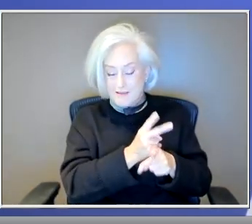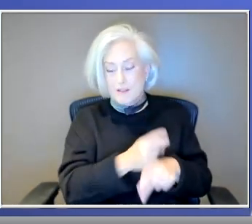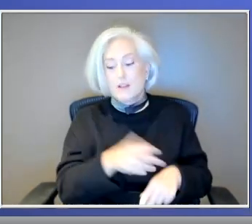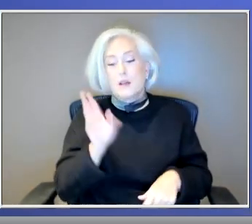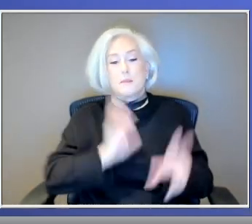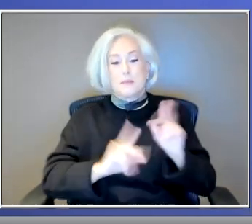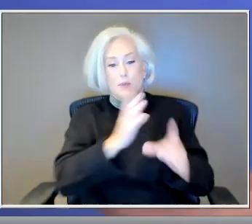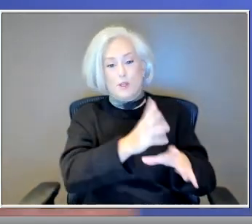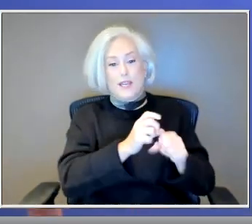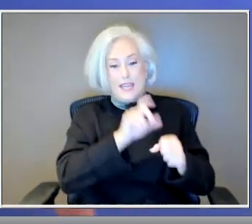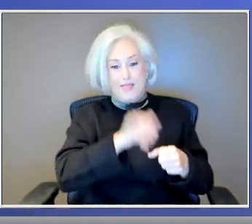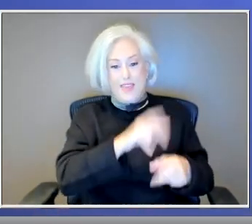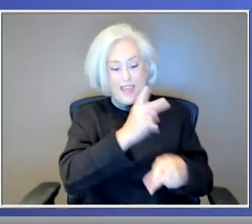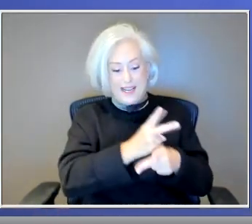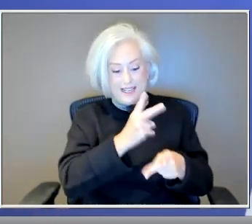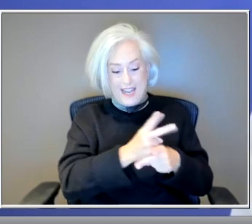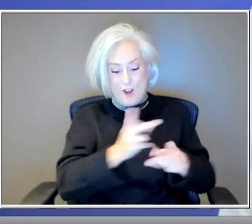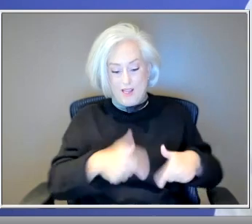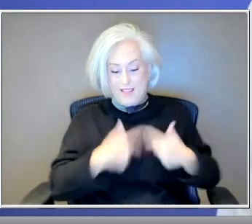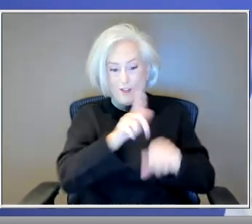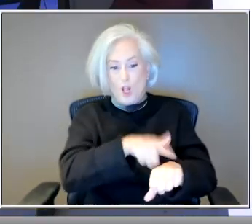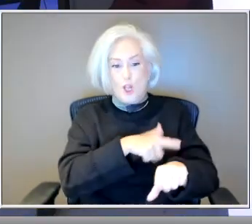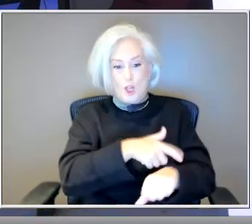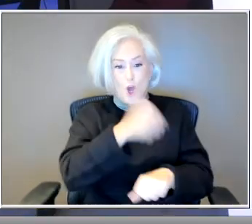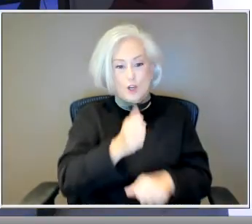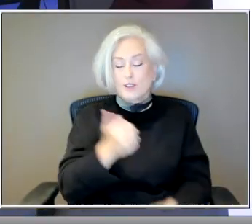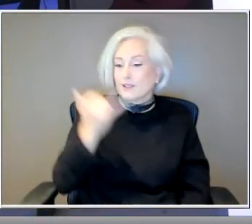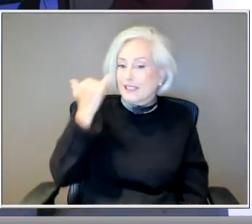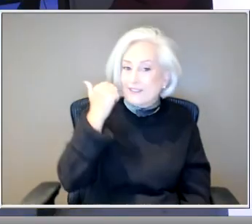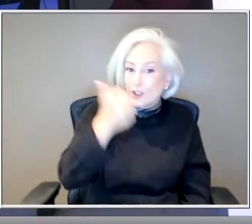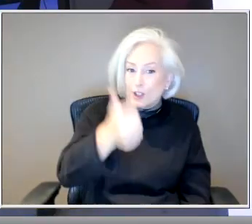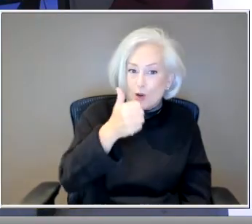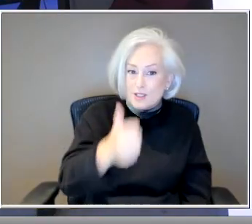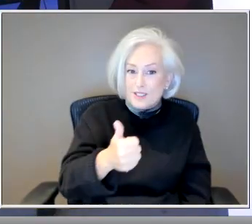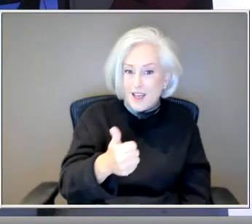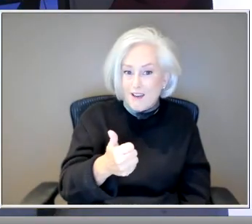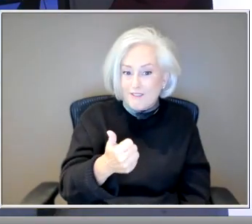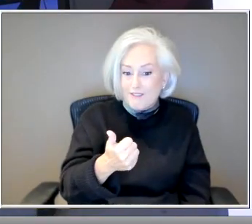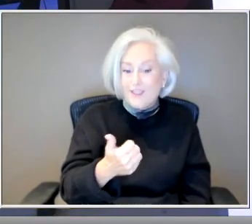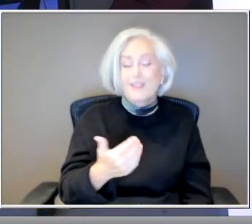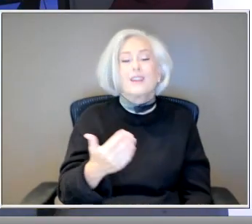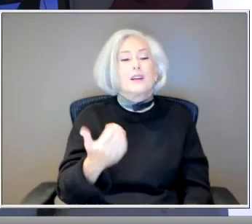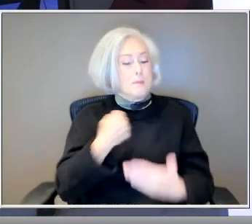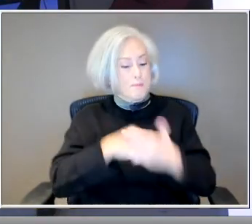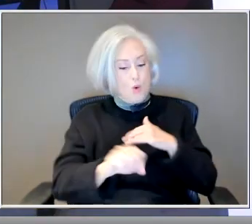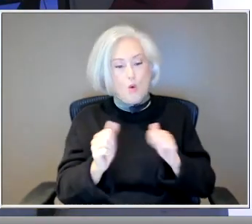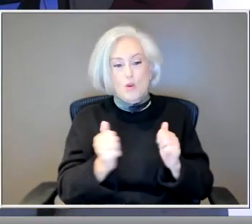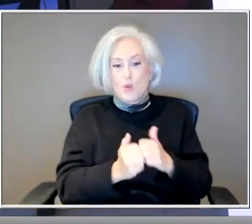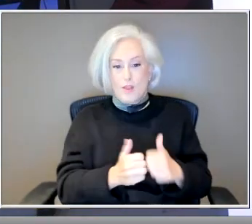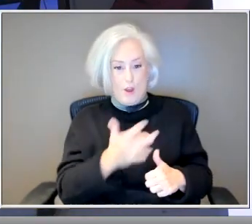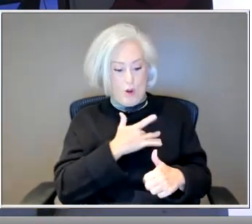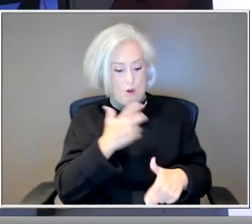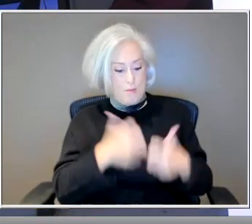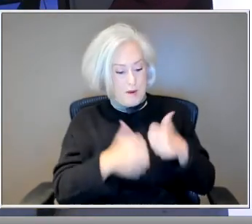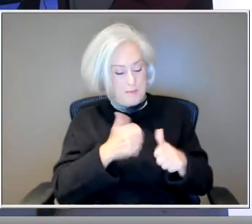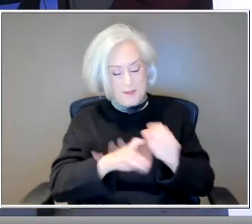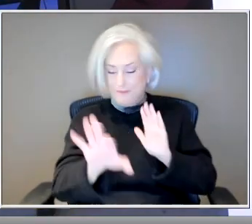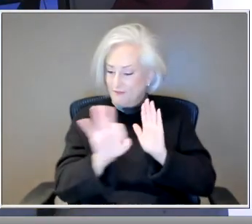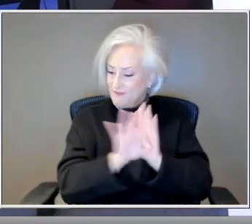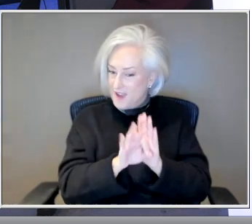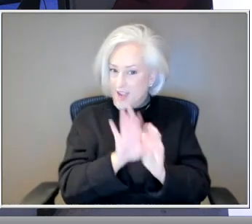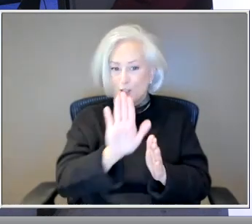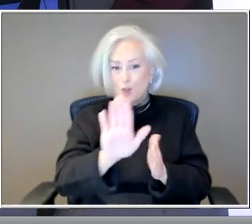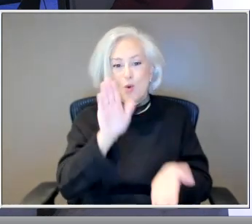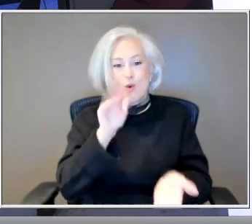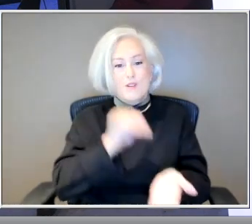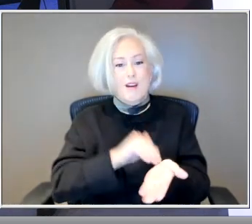don't. Wow. So if any of you watching are patients with congenital heart disease, find your doctor. Yeah, what a great message. Okay, let's go ahead